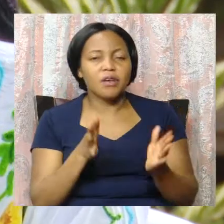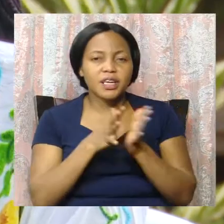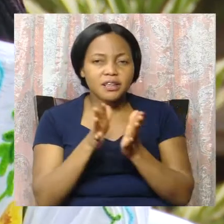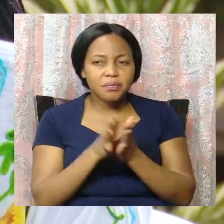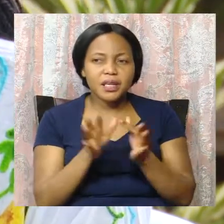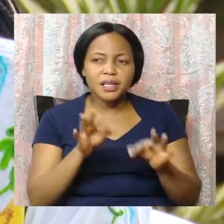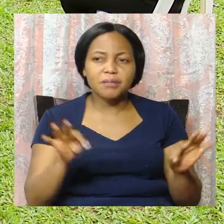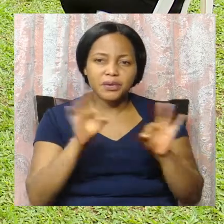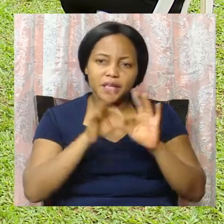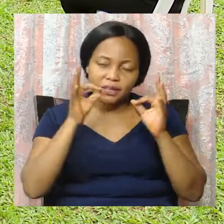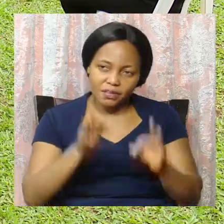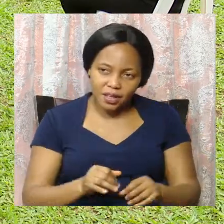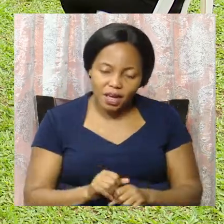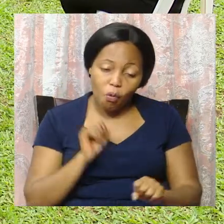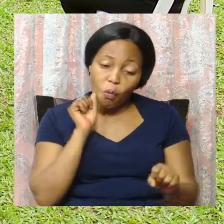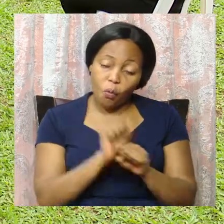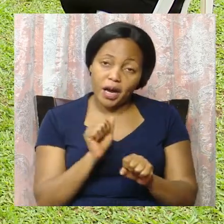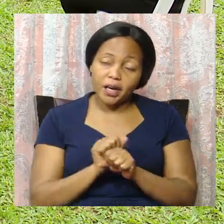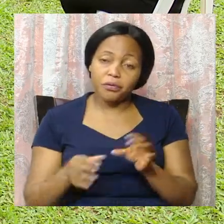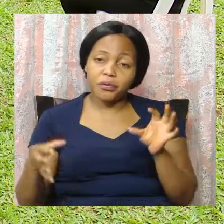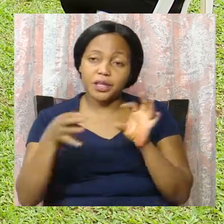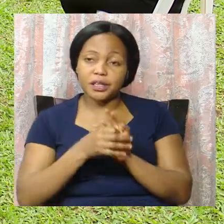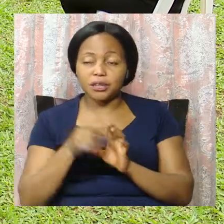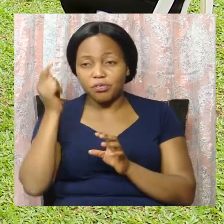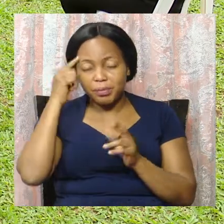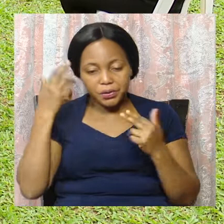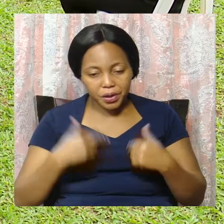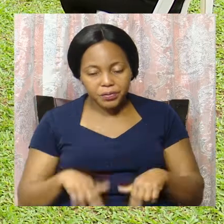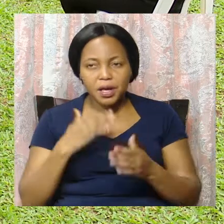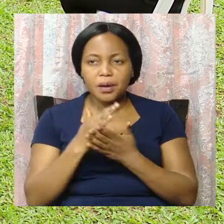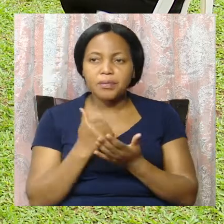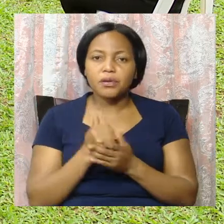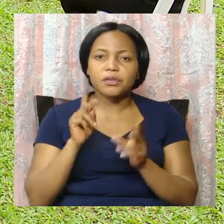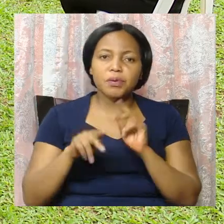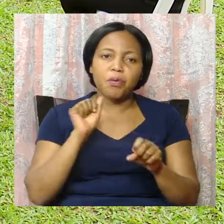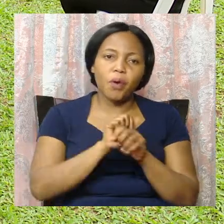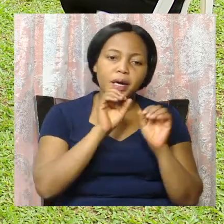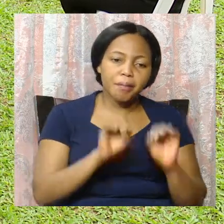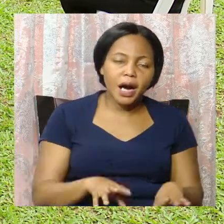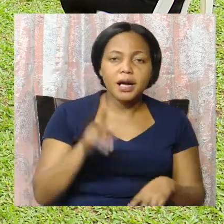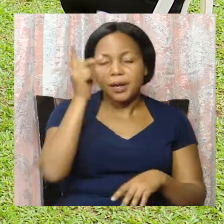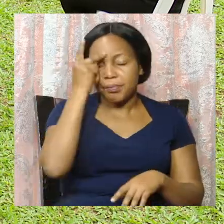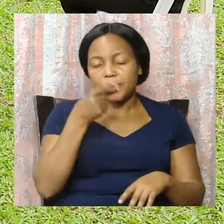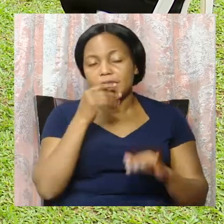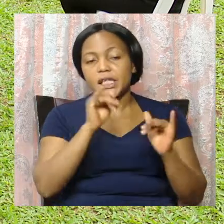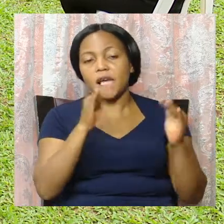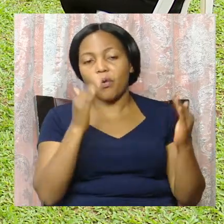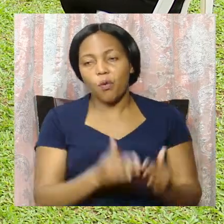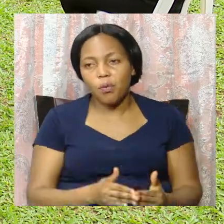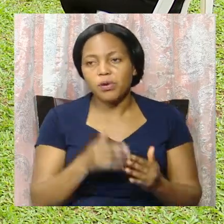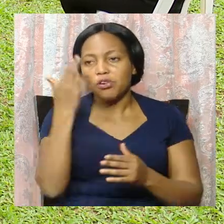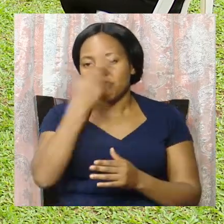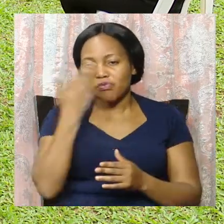critical thing, work and its relationship to mental health. Because people are not working, people have been locked down at home, parents have